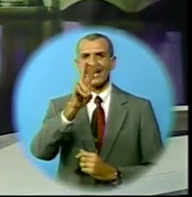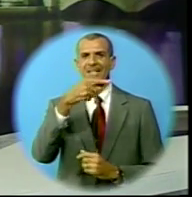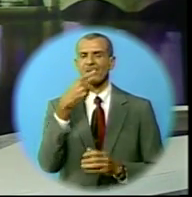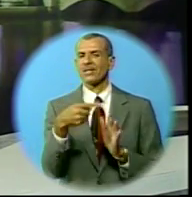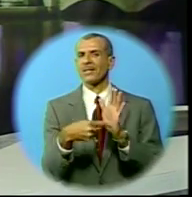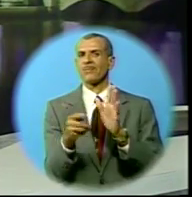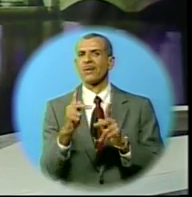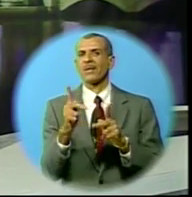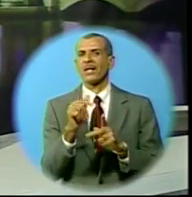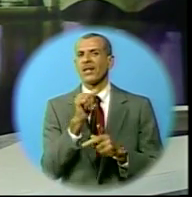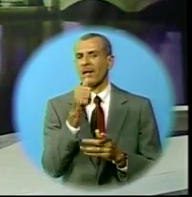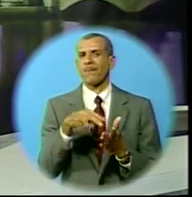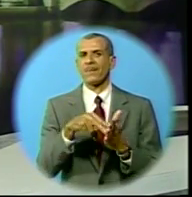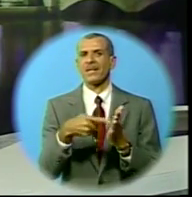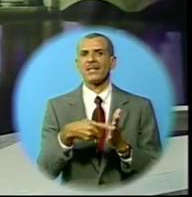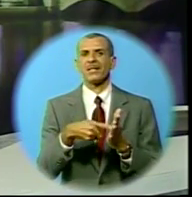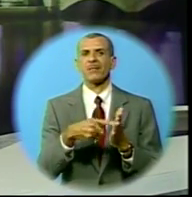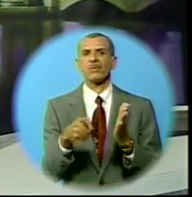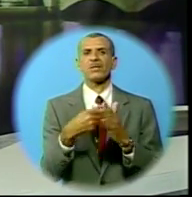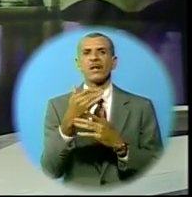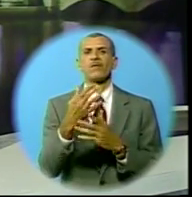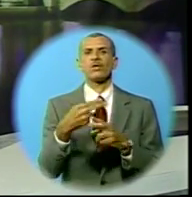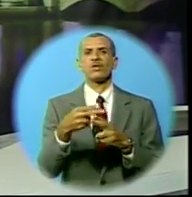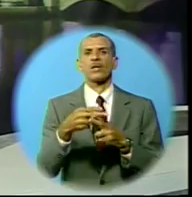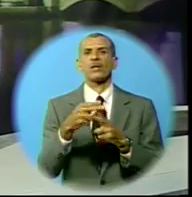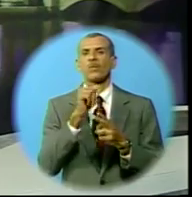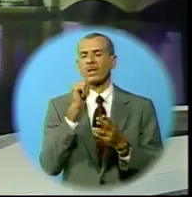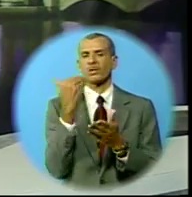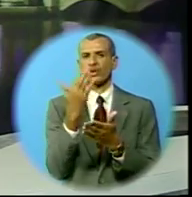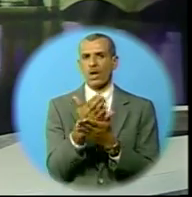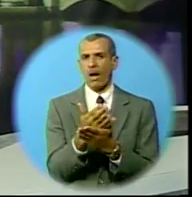will not mean that production of the shorter episodes will stop.